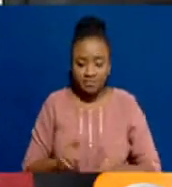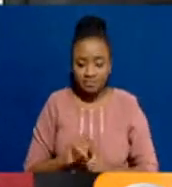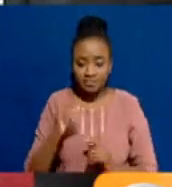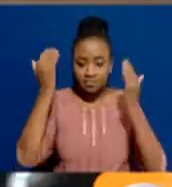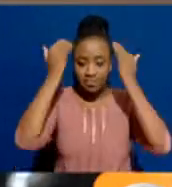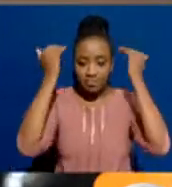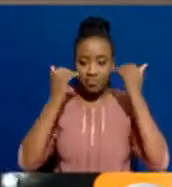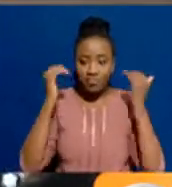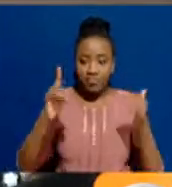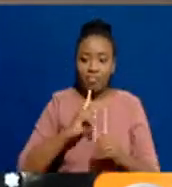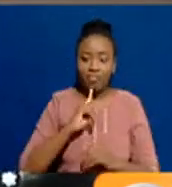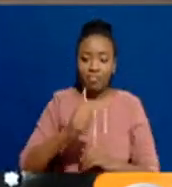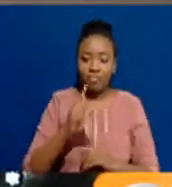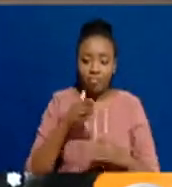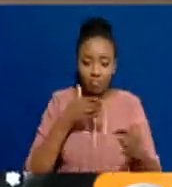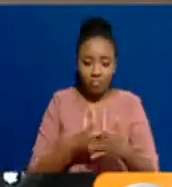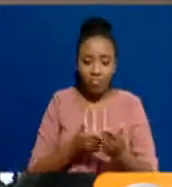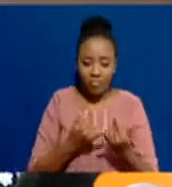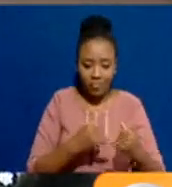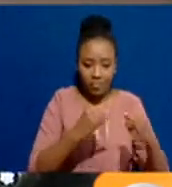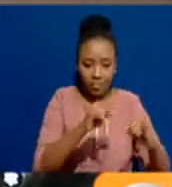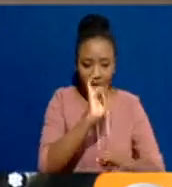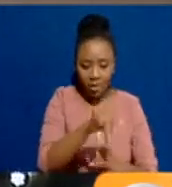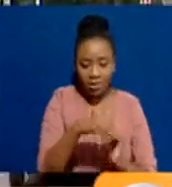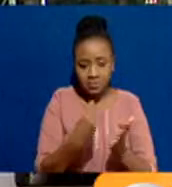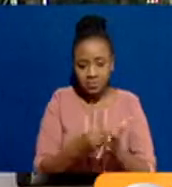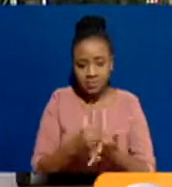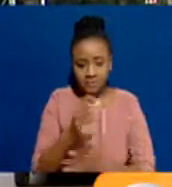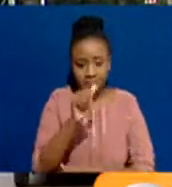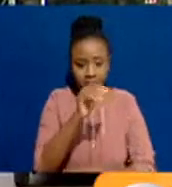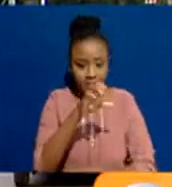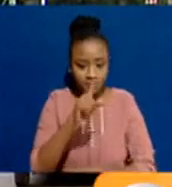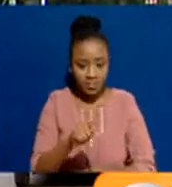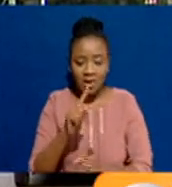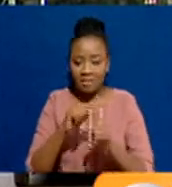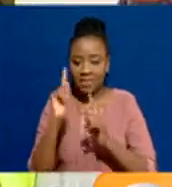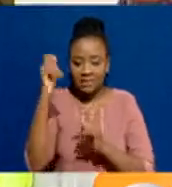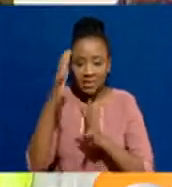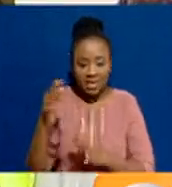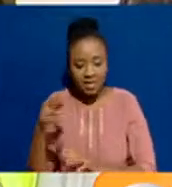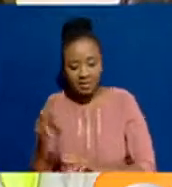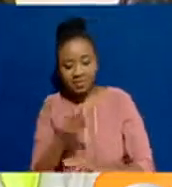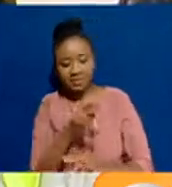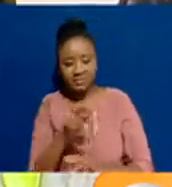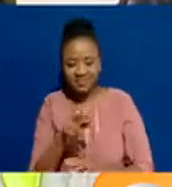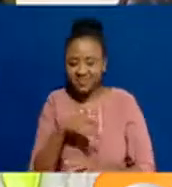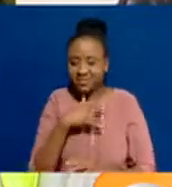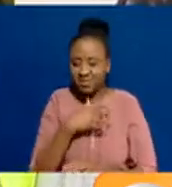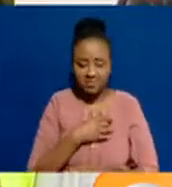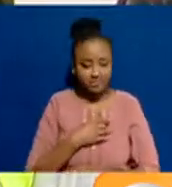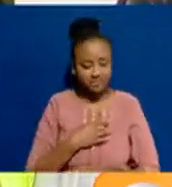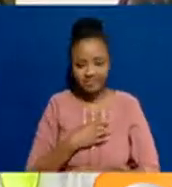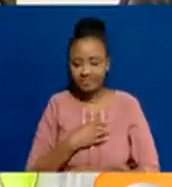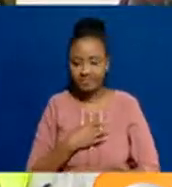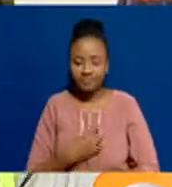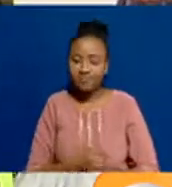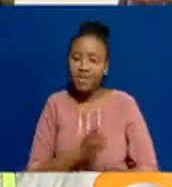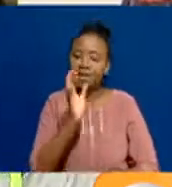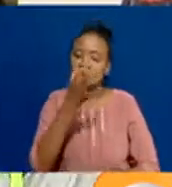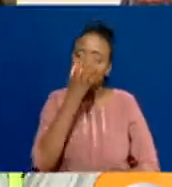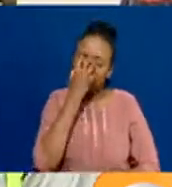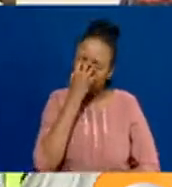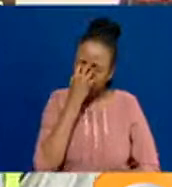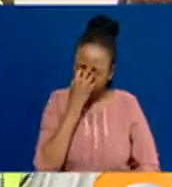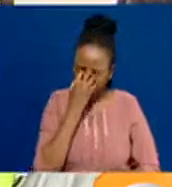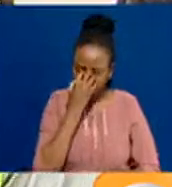temporarily barred the implementation of the Finance Act, has been criticized by Kenyans. So, rais amekosea,